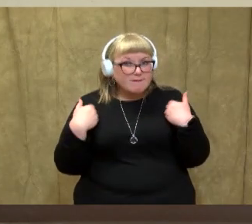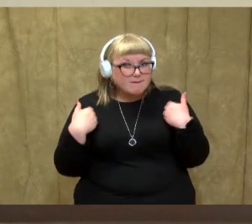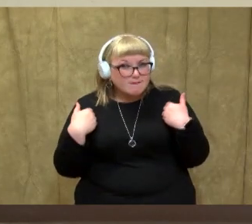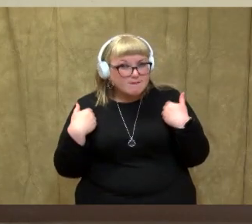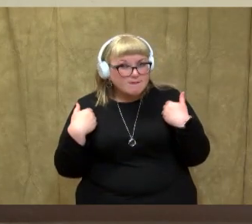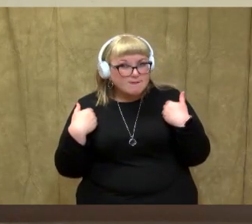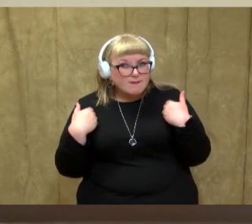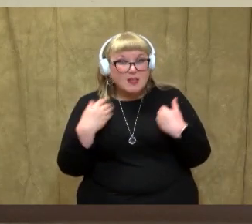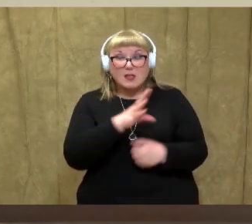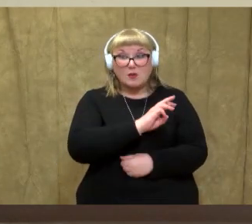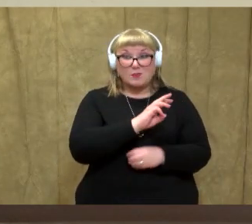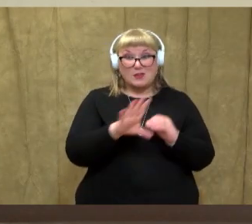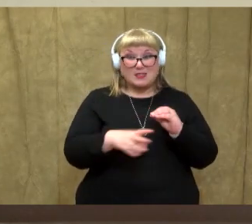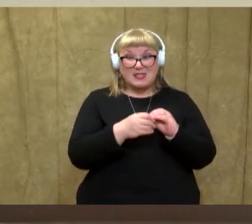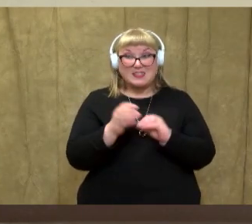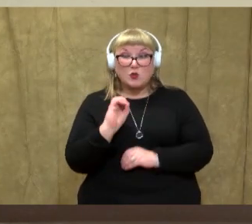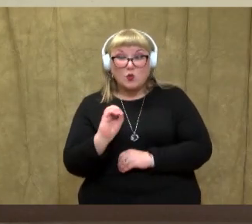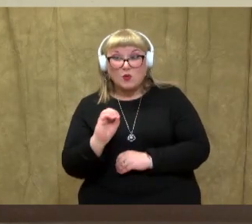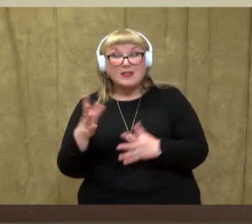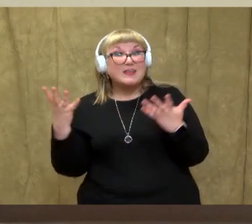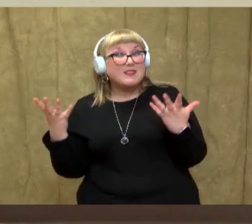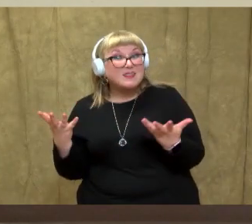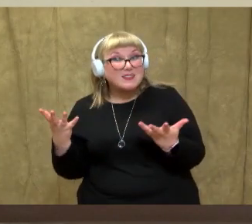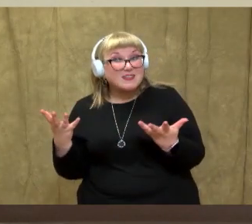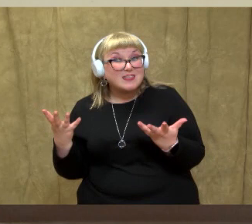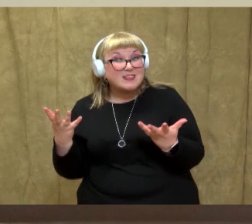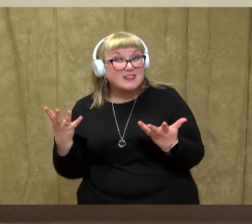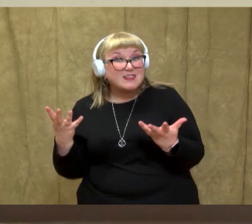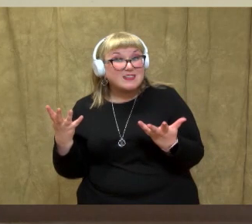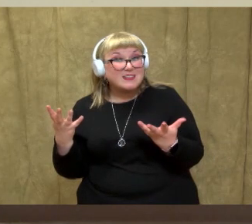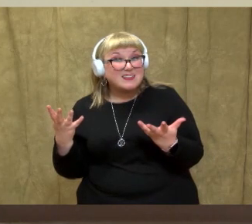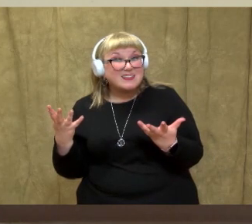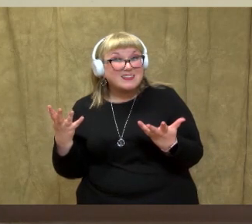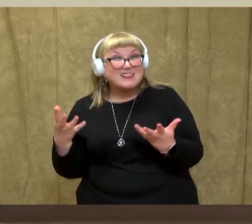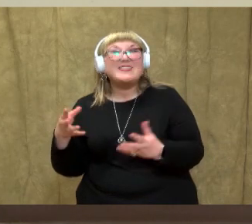our answer to 6 plus 0 is